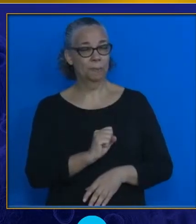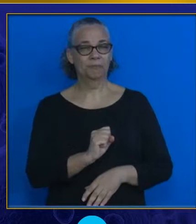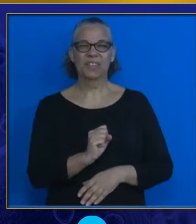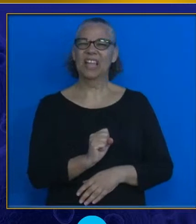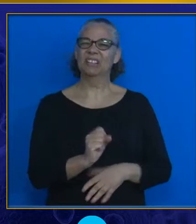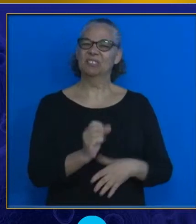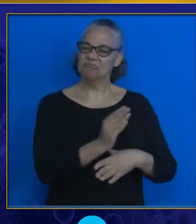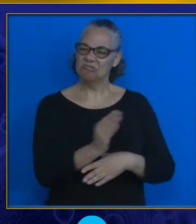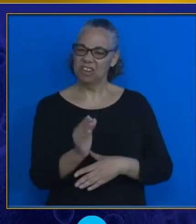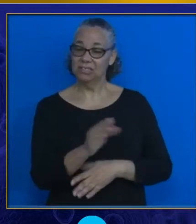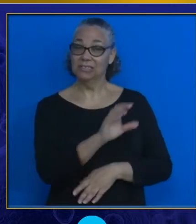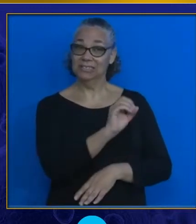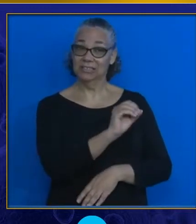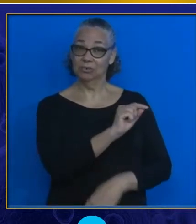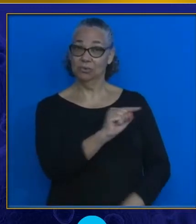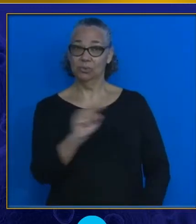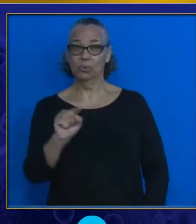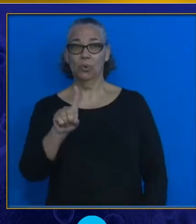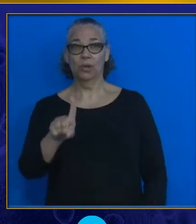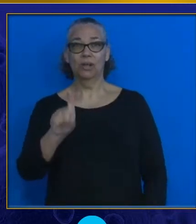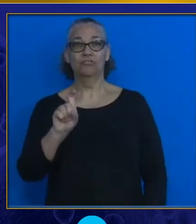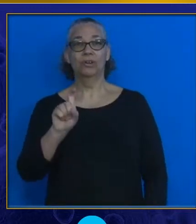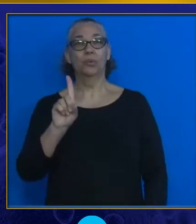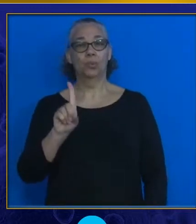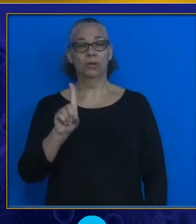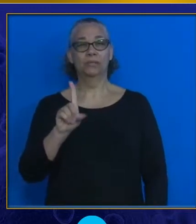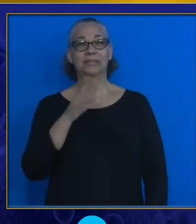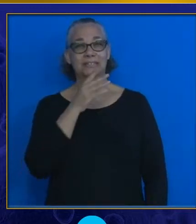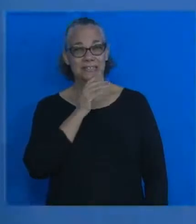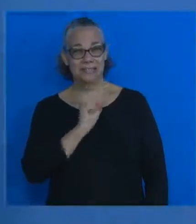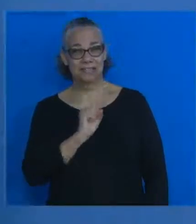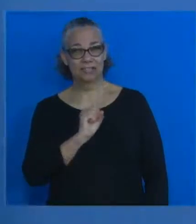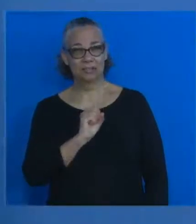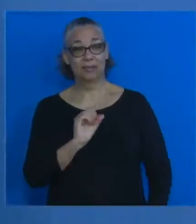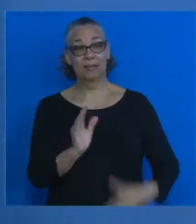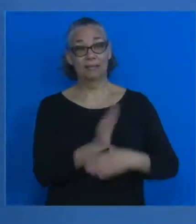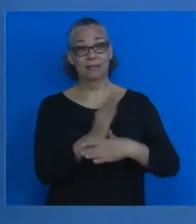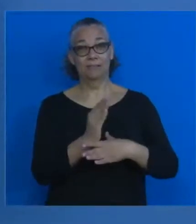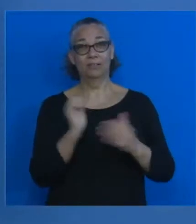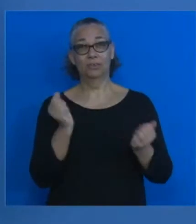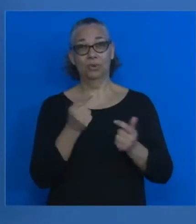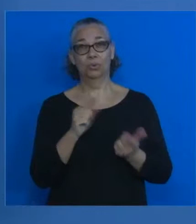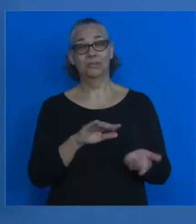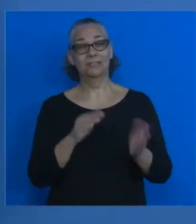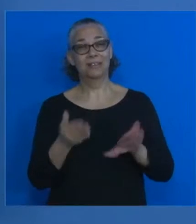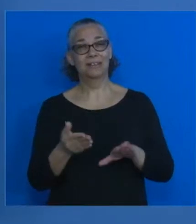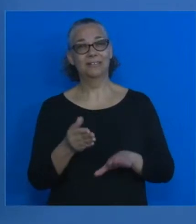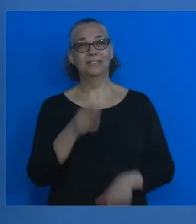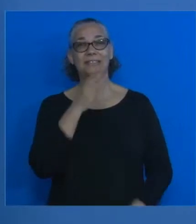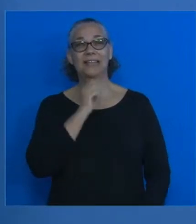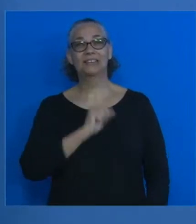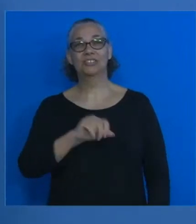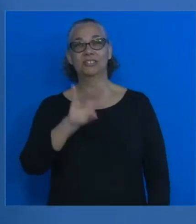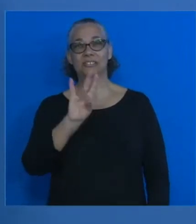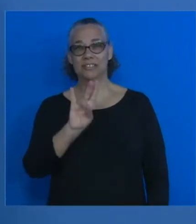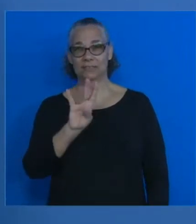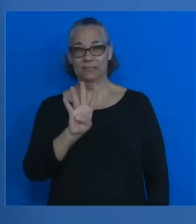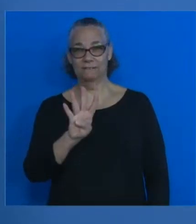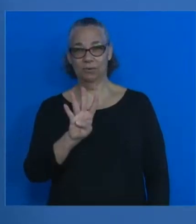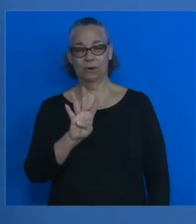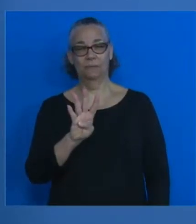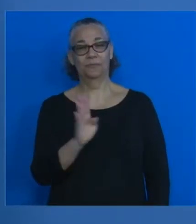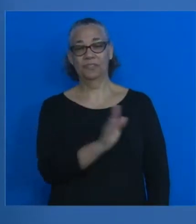of our positive cases is 0 to 101. The average age of all deceased cases is 74, and the age range